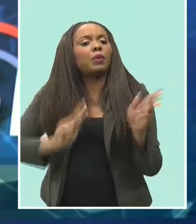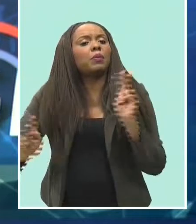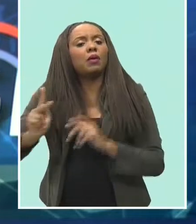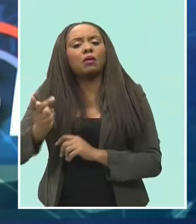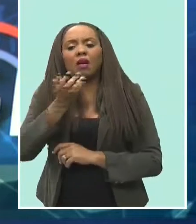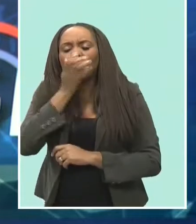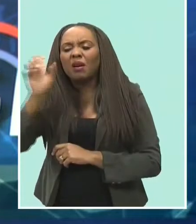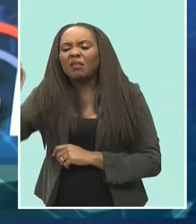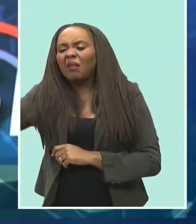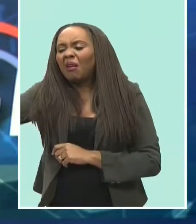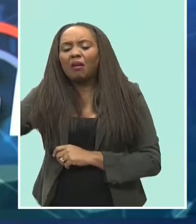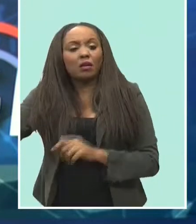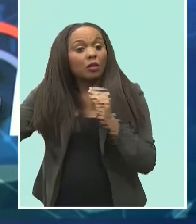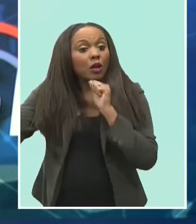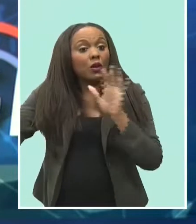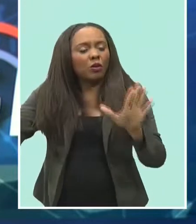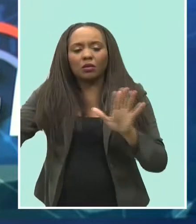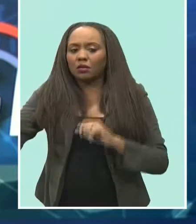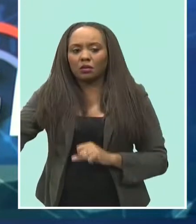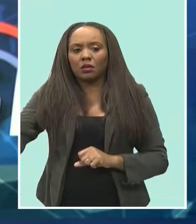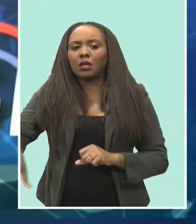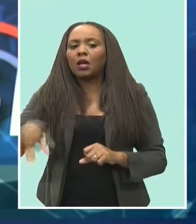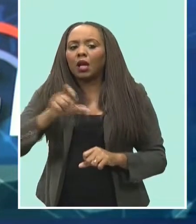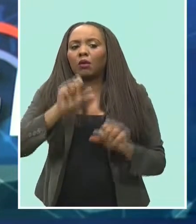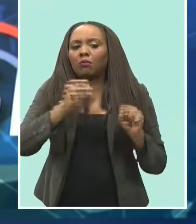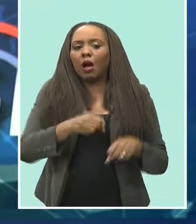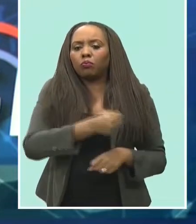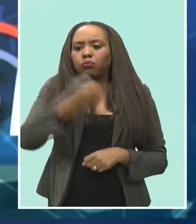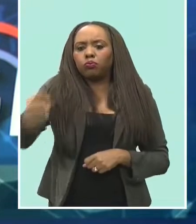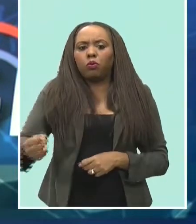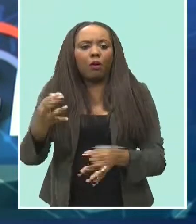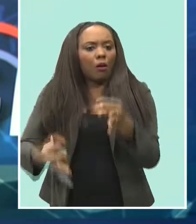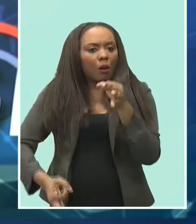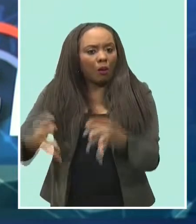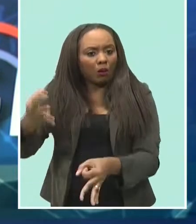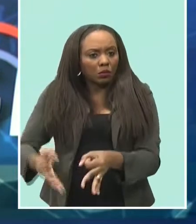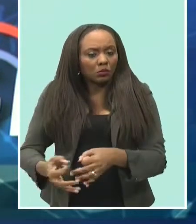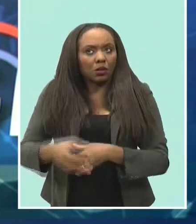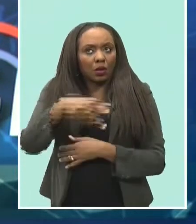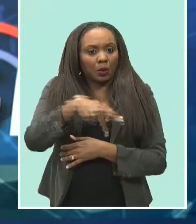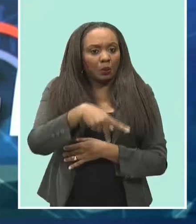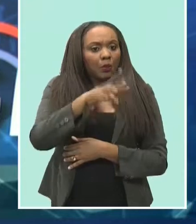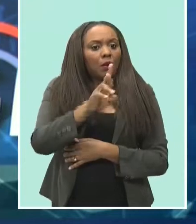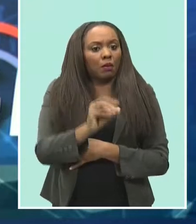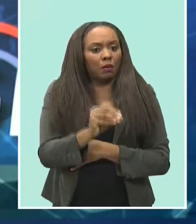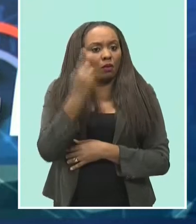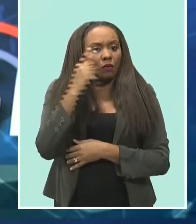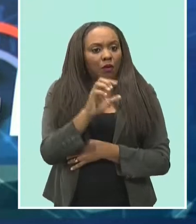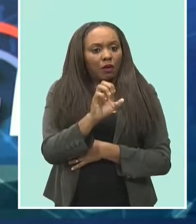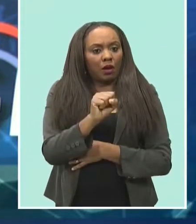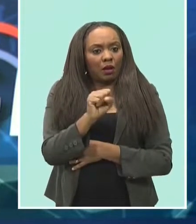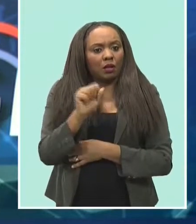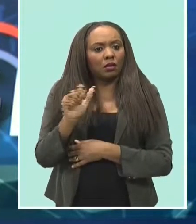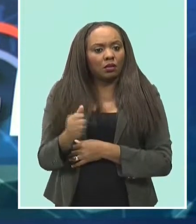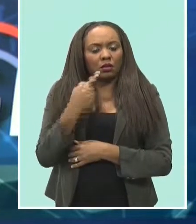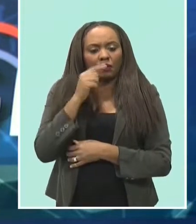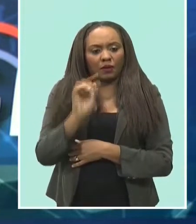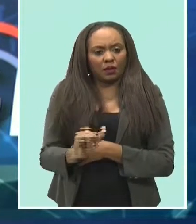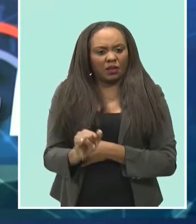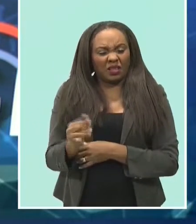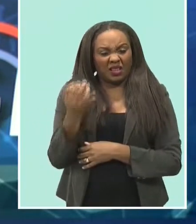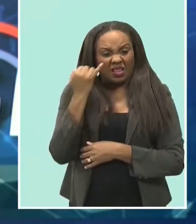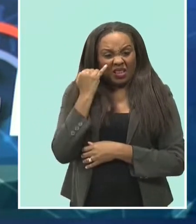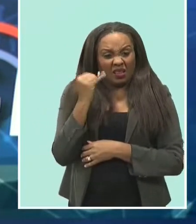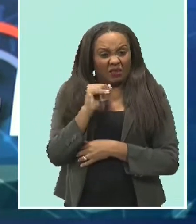find themselves before the law courts. Confirmation of this from Public Relations Officer of the Sanitation Service Authority, Carl Padmore. He